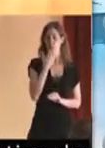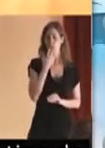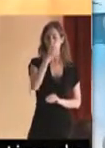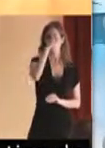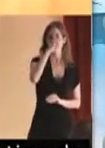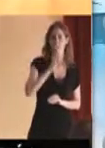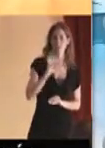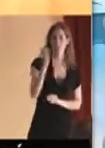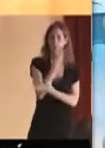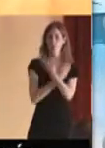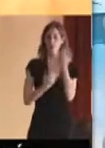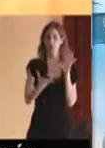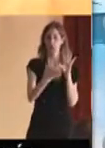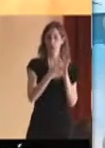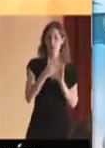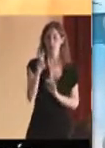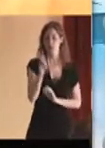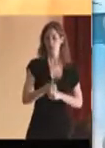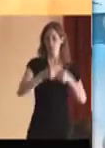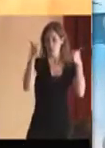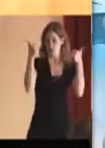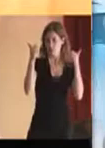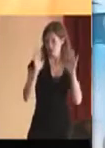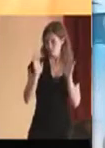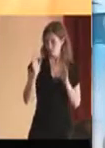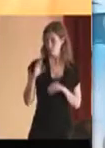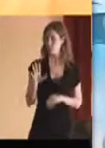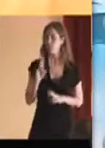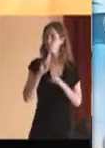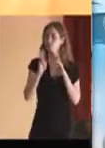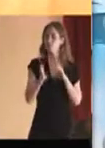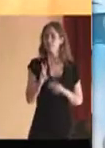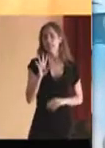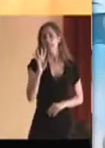for what kind of profile, what kind of disability it would be more useful.